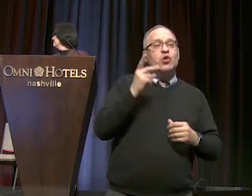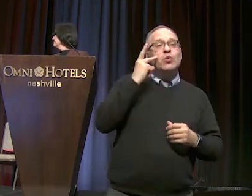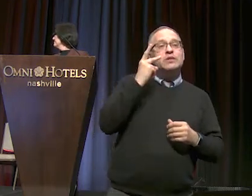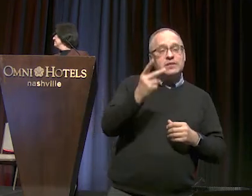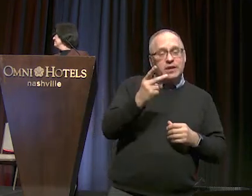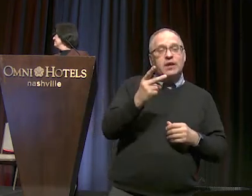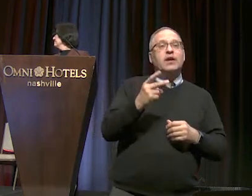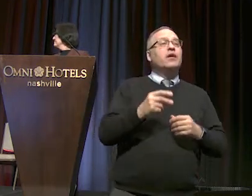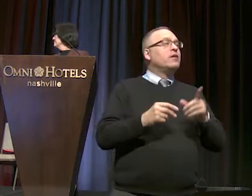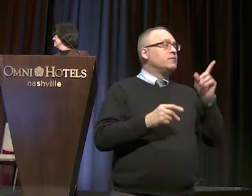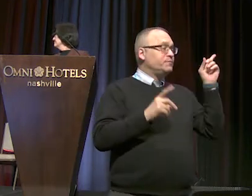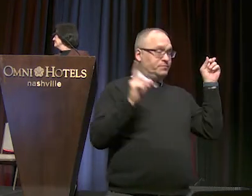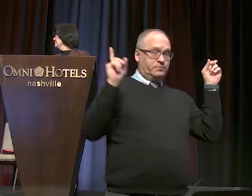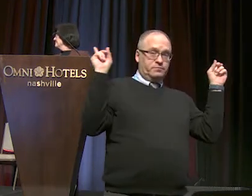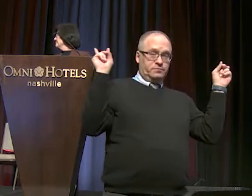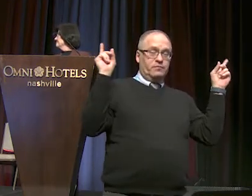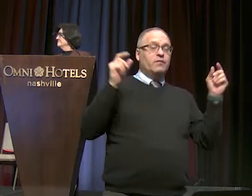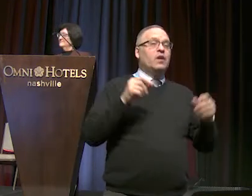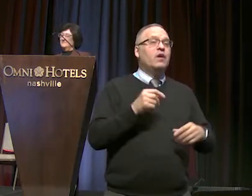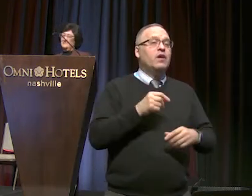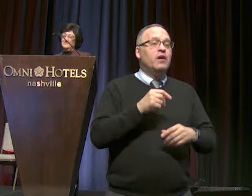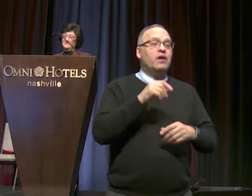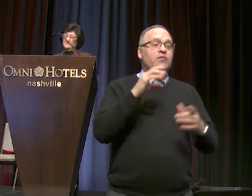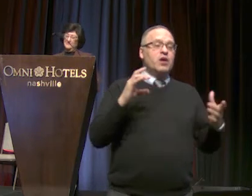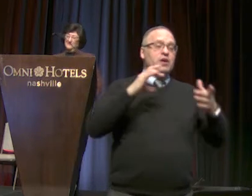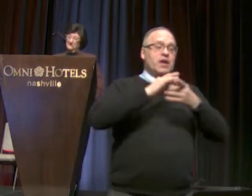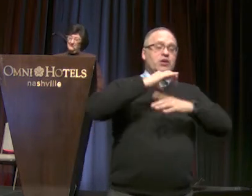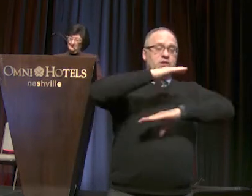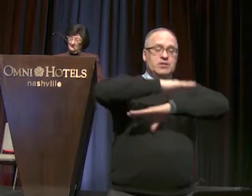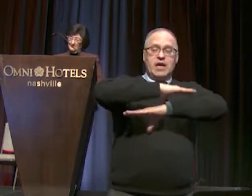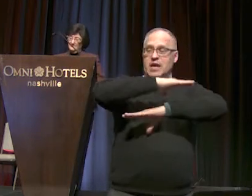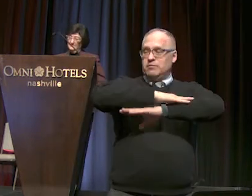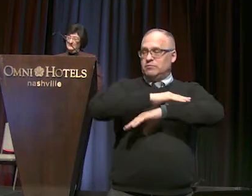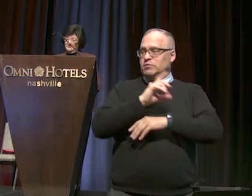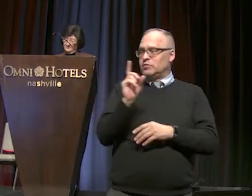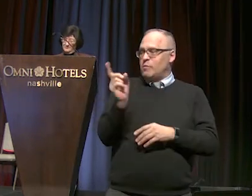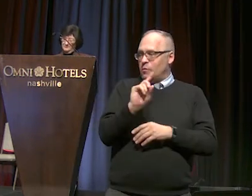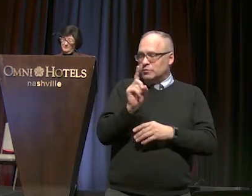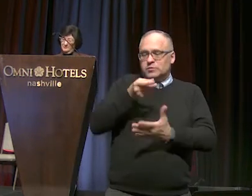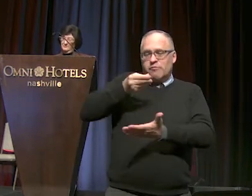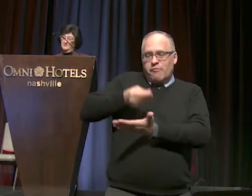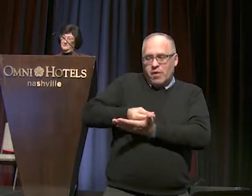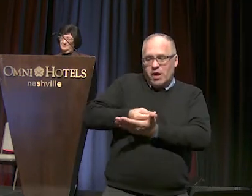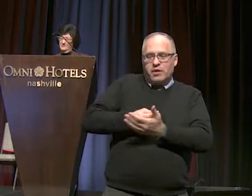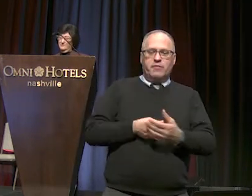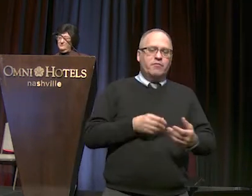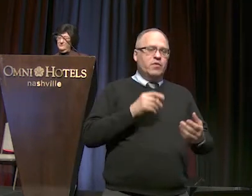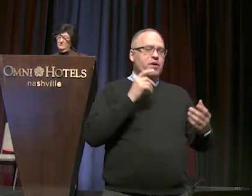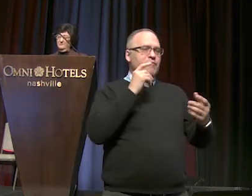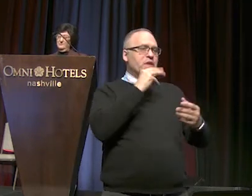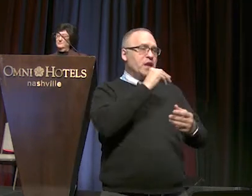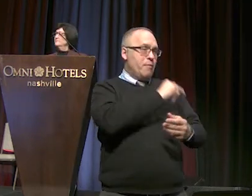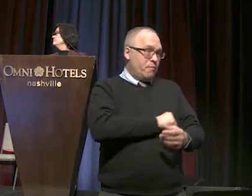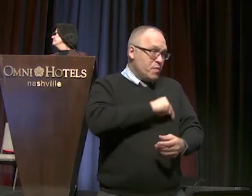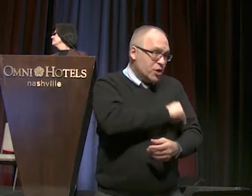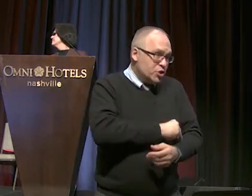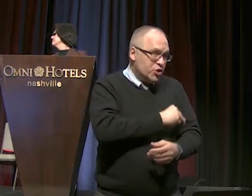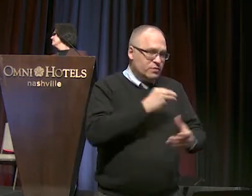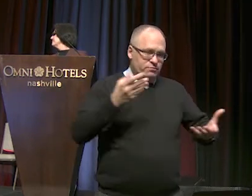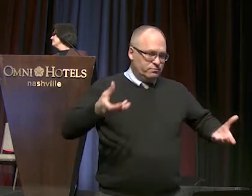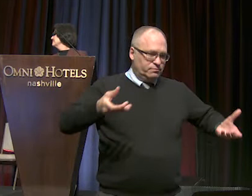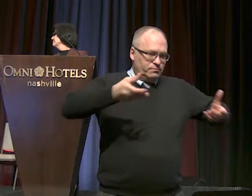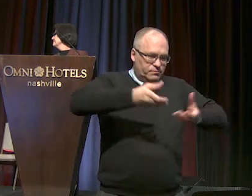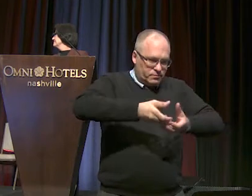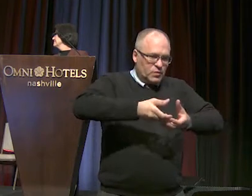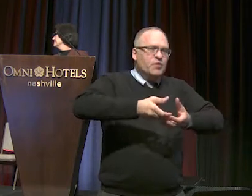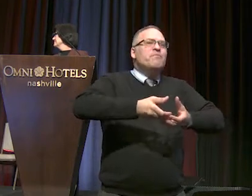on the screen, the Connectional Table is where money and mission come together to steward the resources,